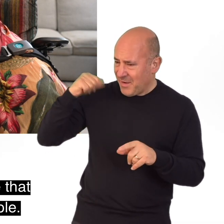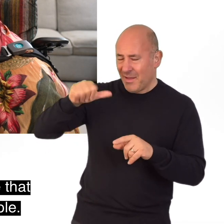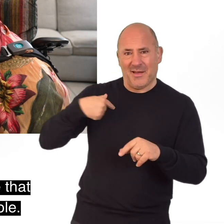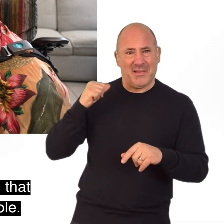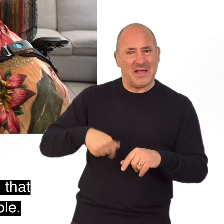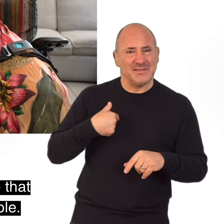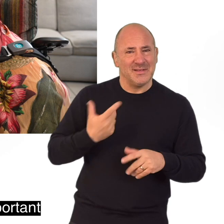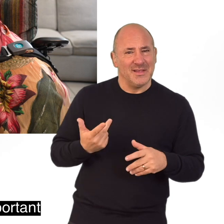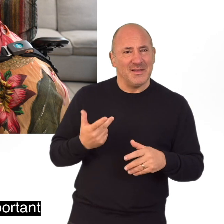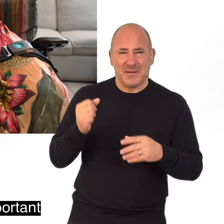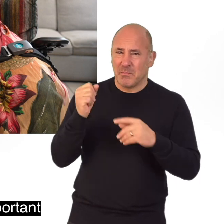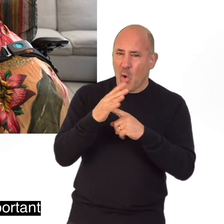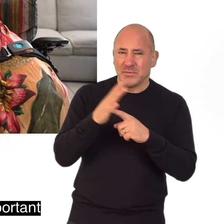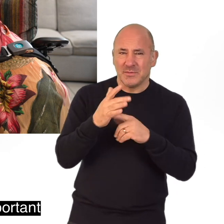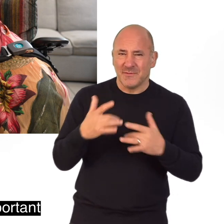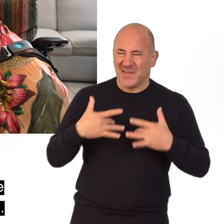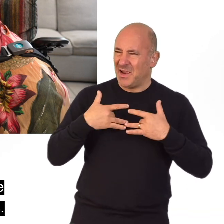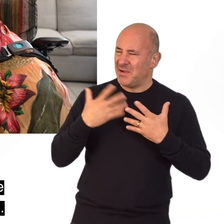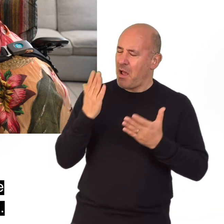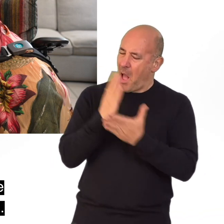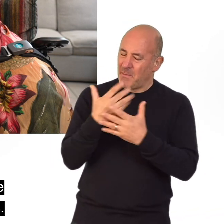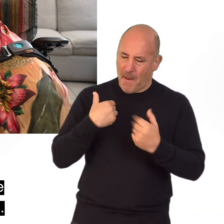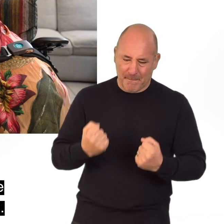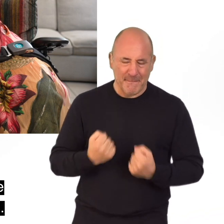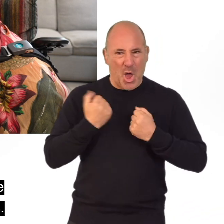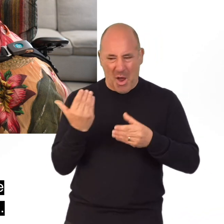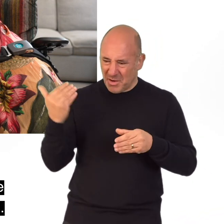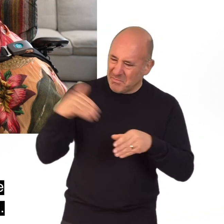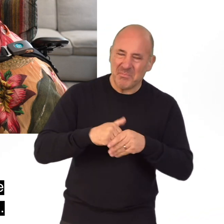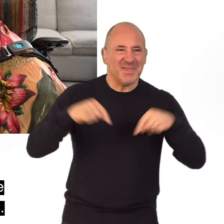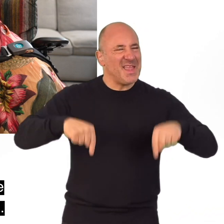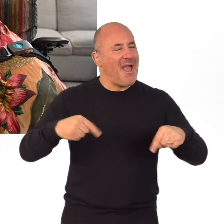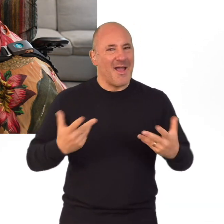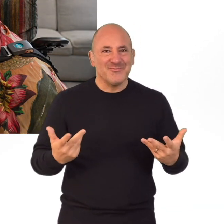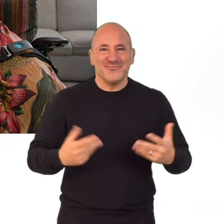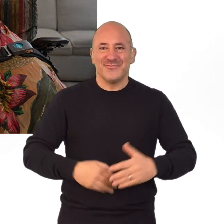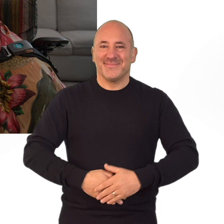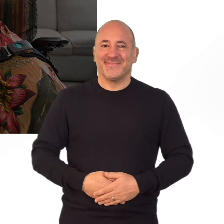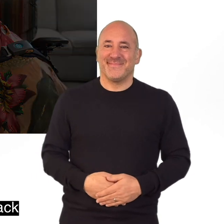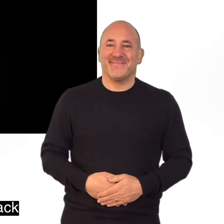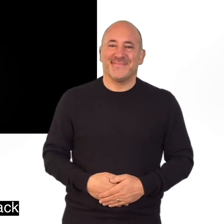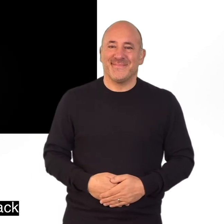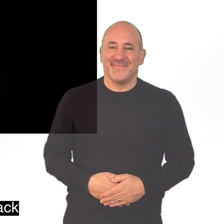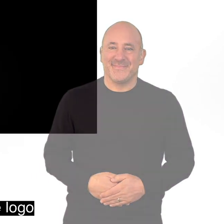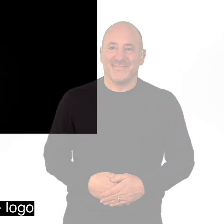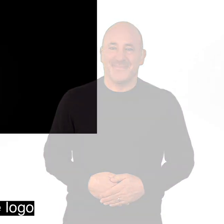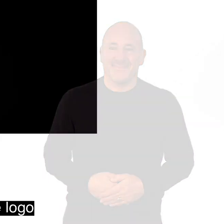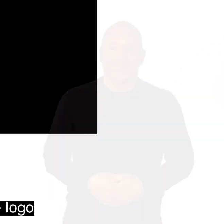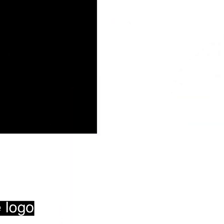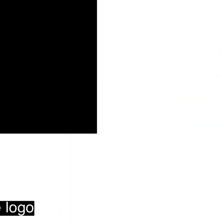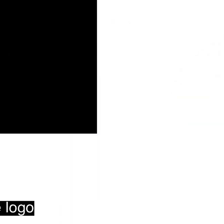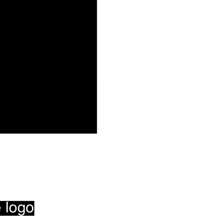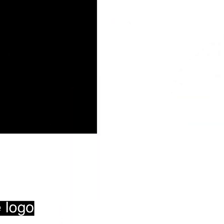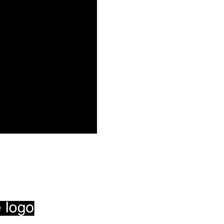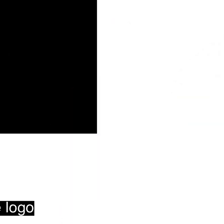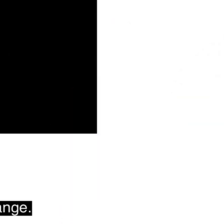disabled people, and I think that's really important in terms of feeling like you belong in a place. A fade to black reveals the